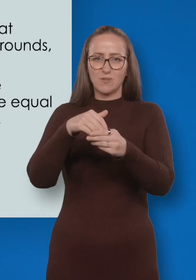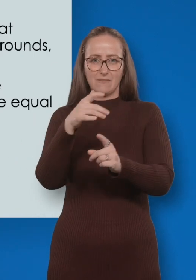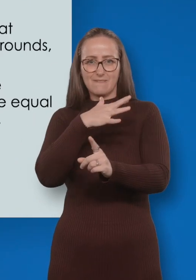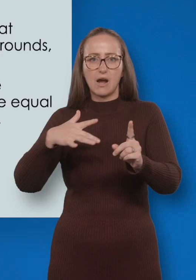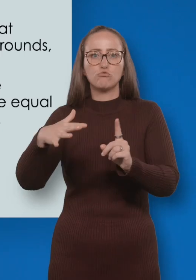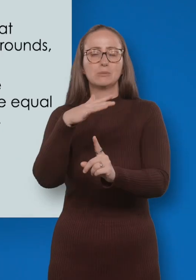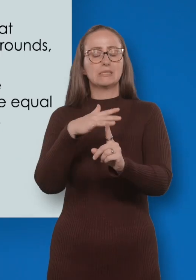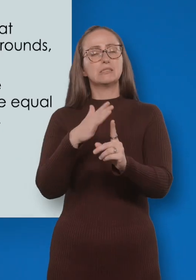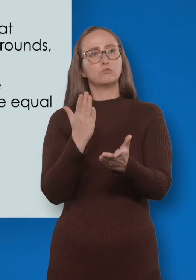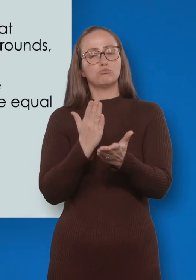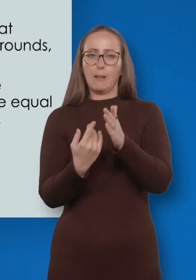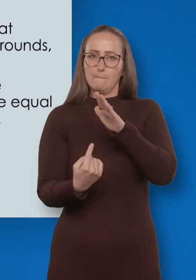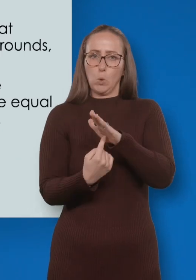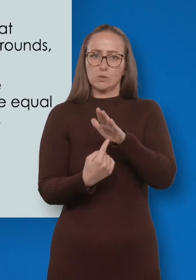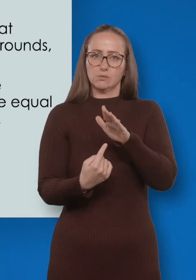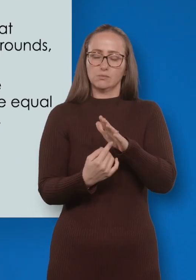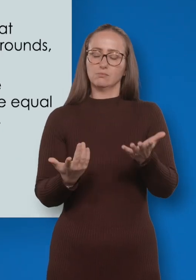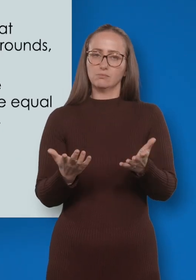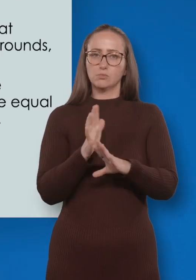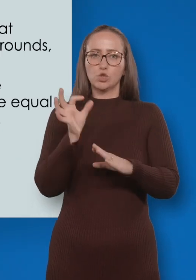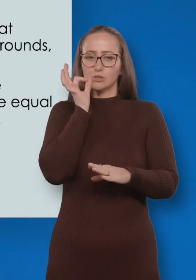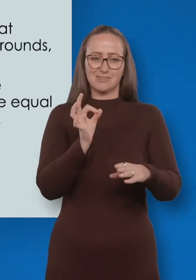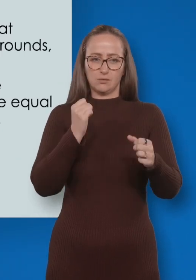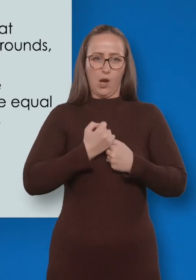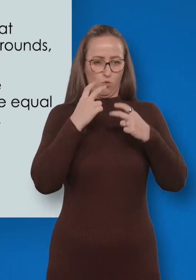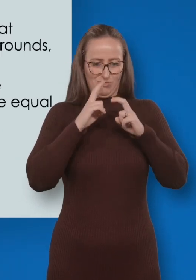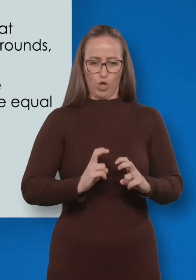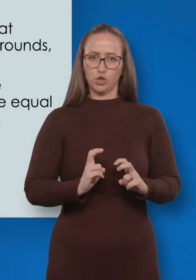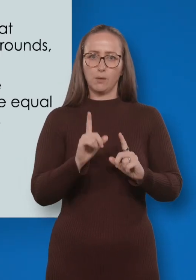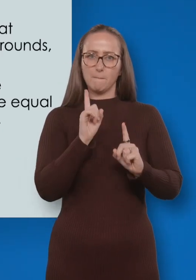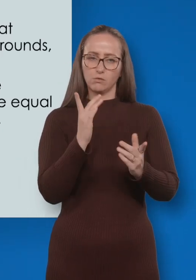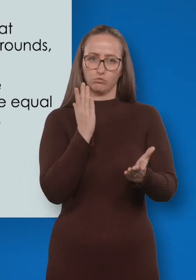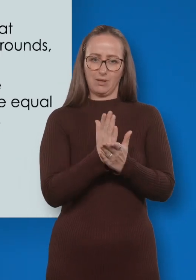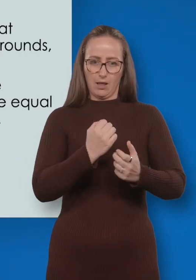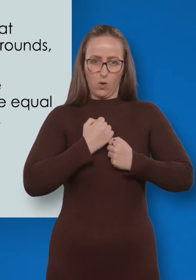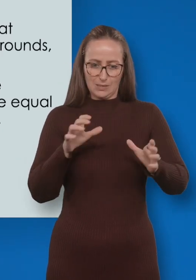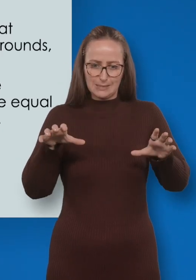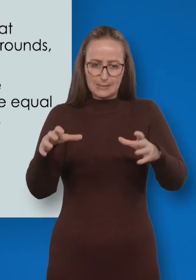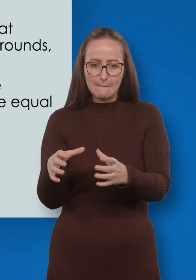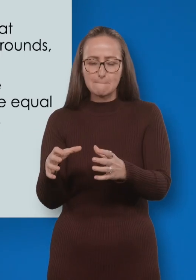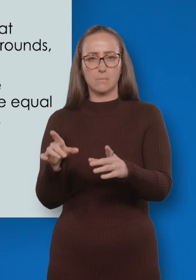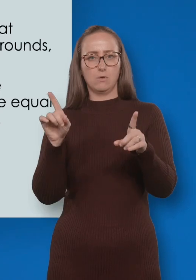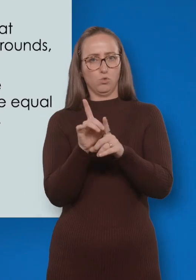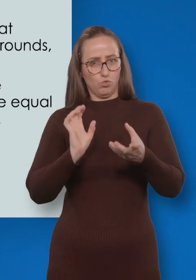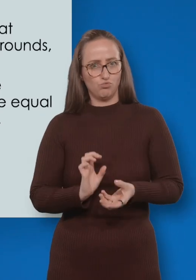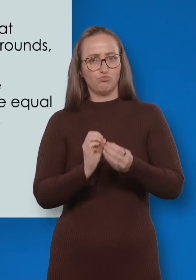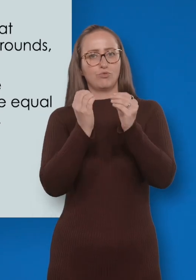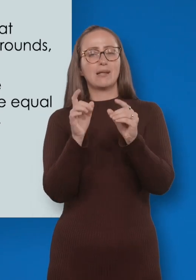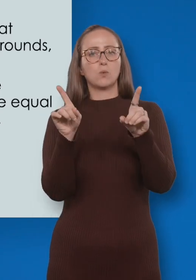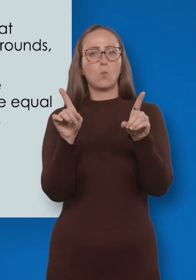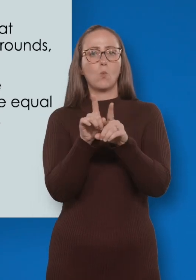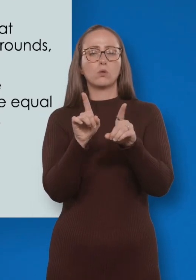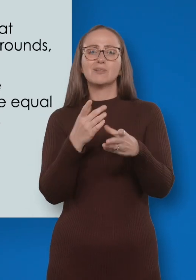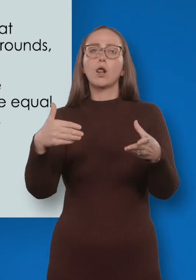actually really important. So it's not just about the research that we're doing, but it's actually about us as a team, but also creating